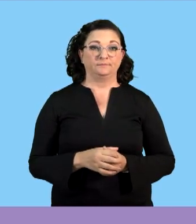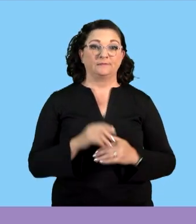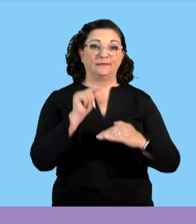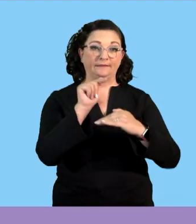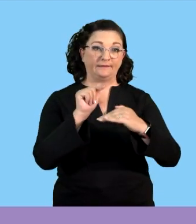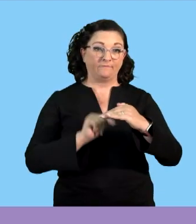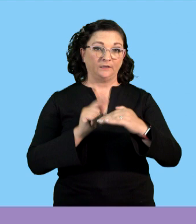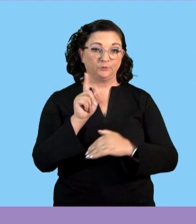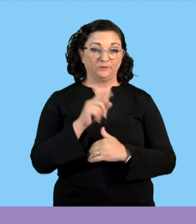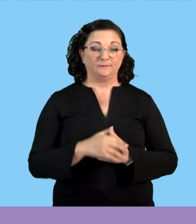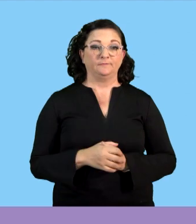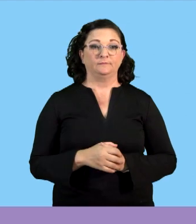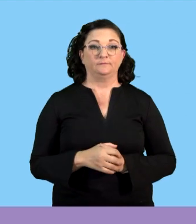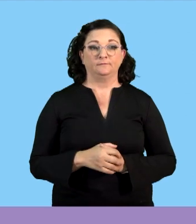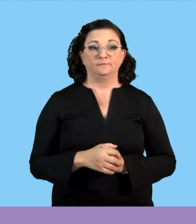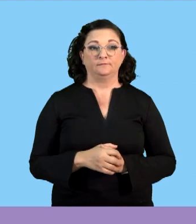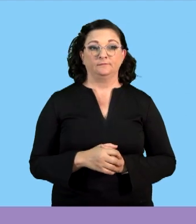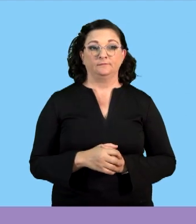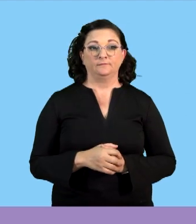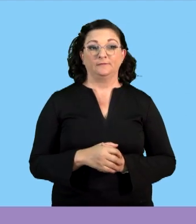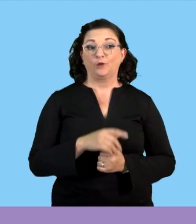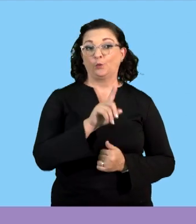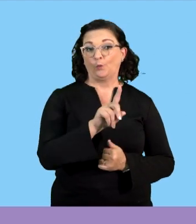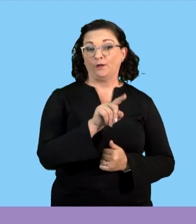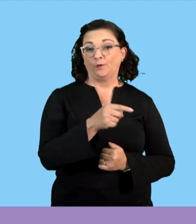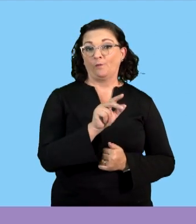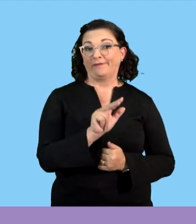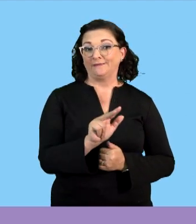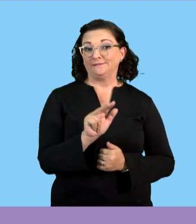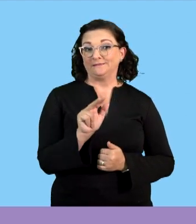71.2. Then we divide by